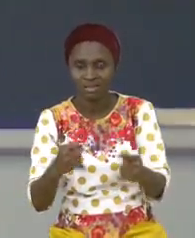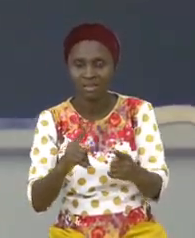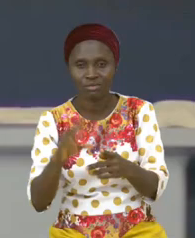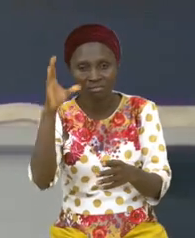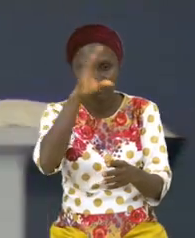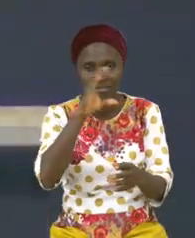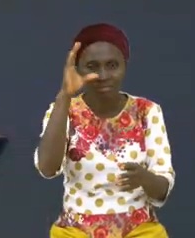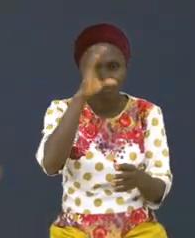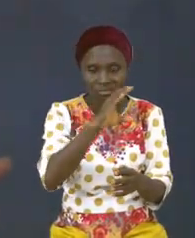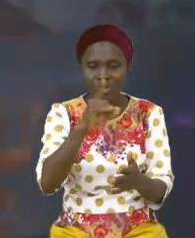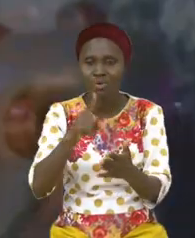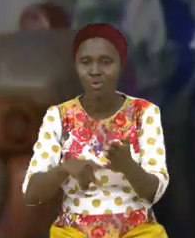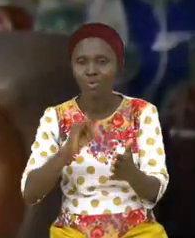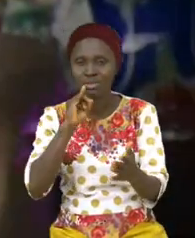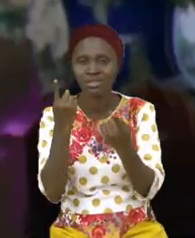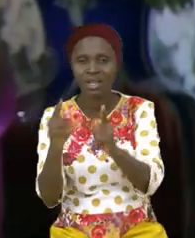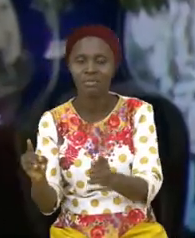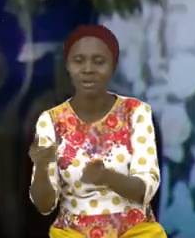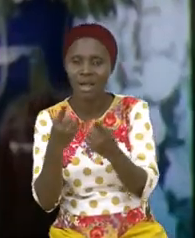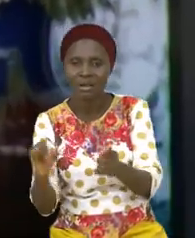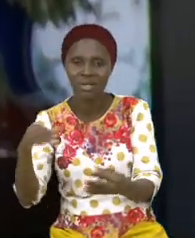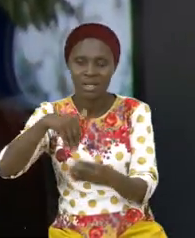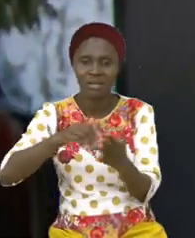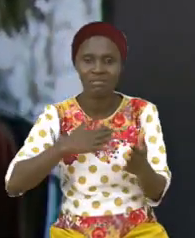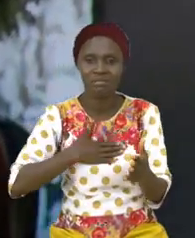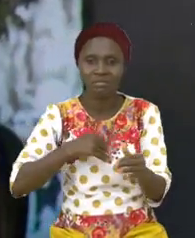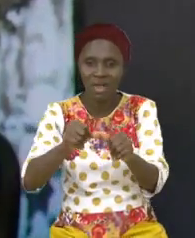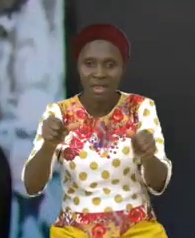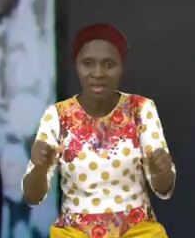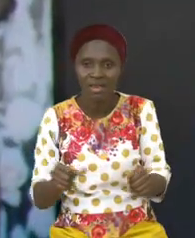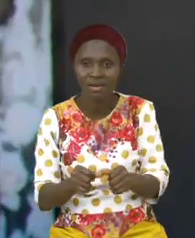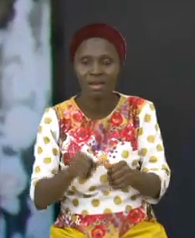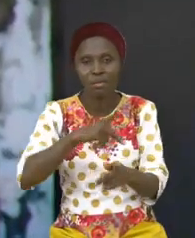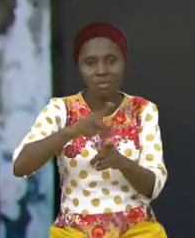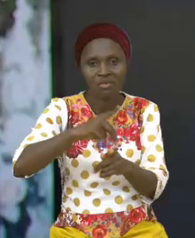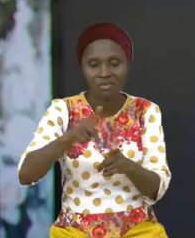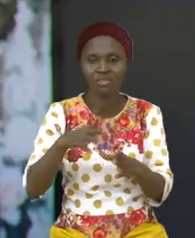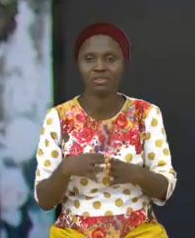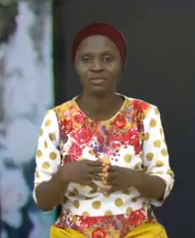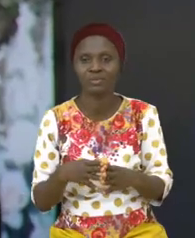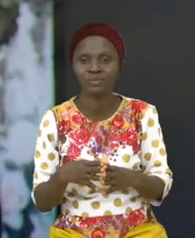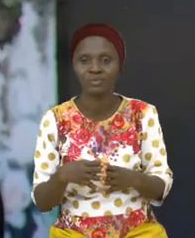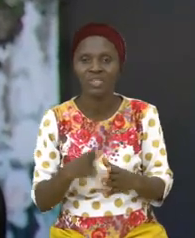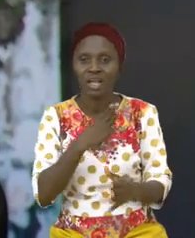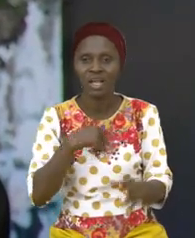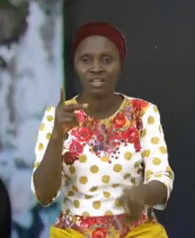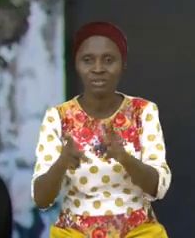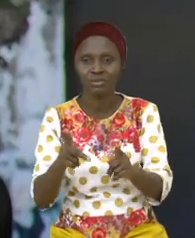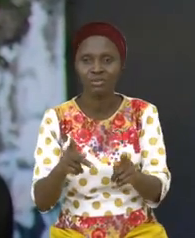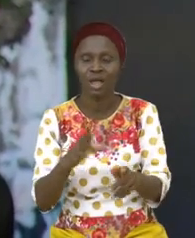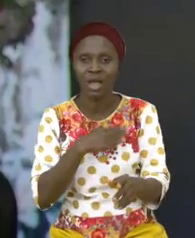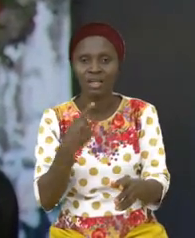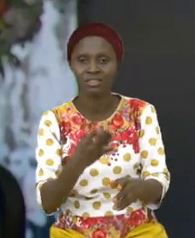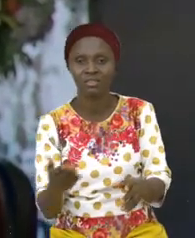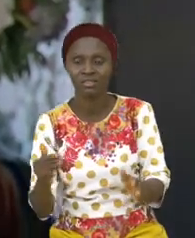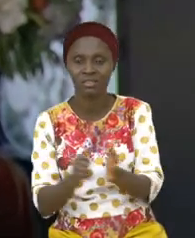in my field. What are others doing today? And the people and the tools we use, we have